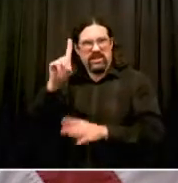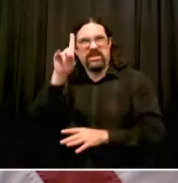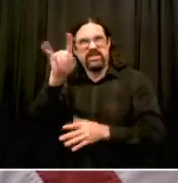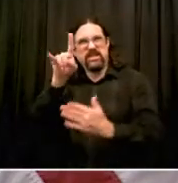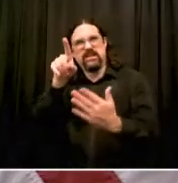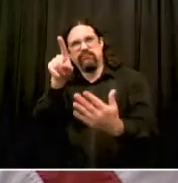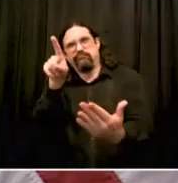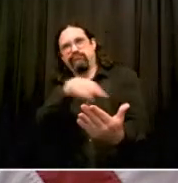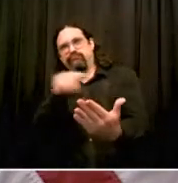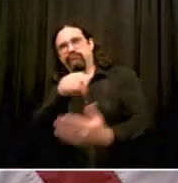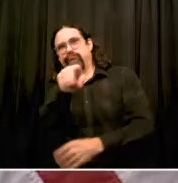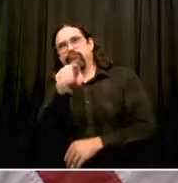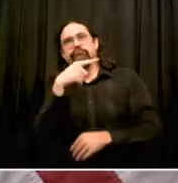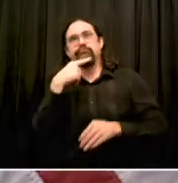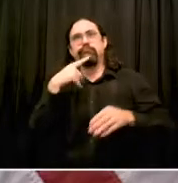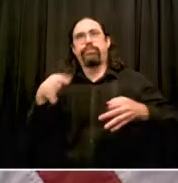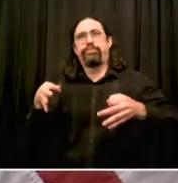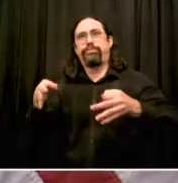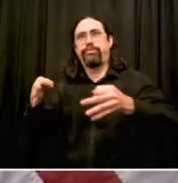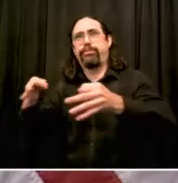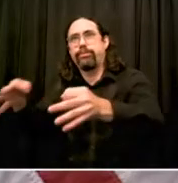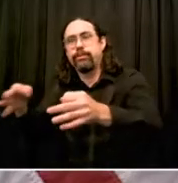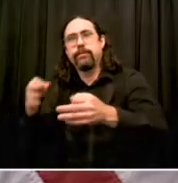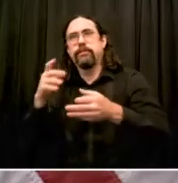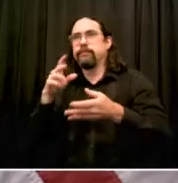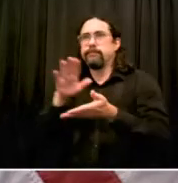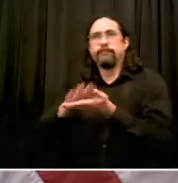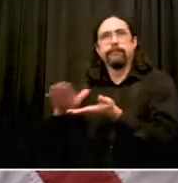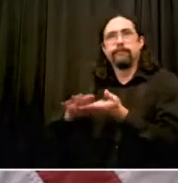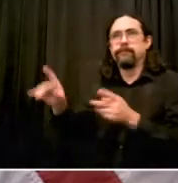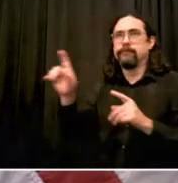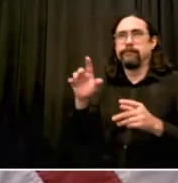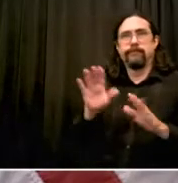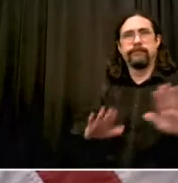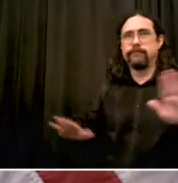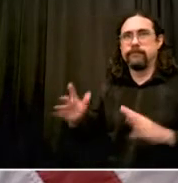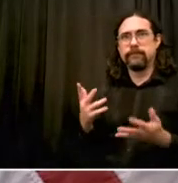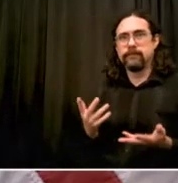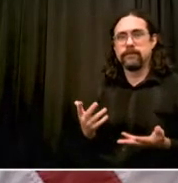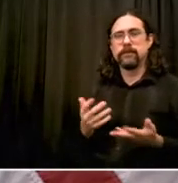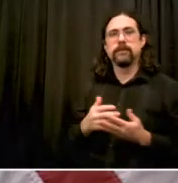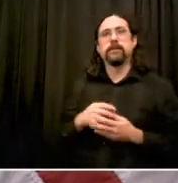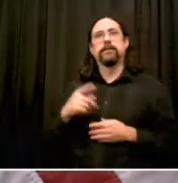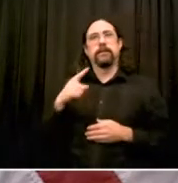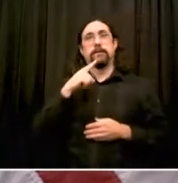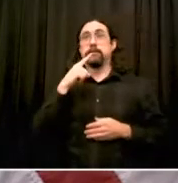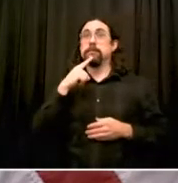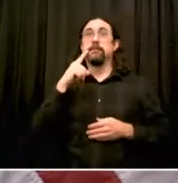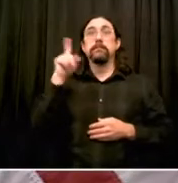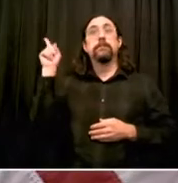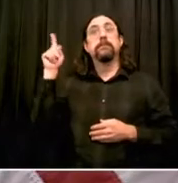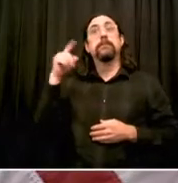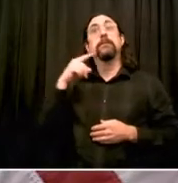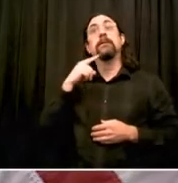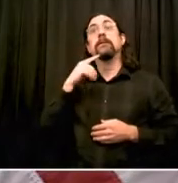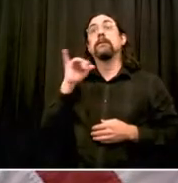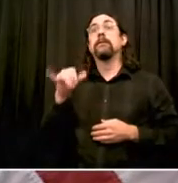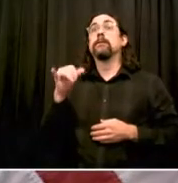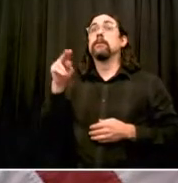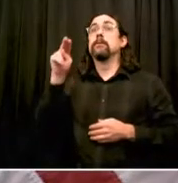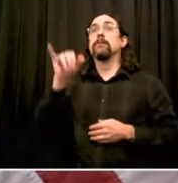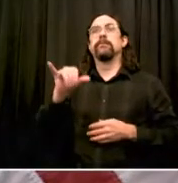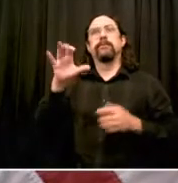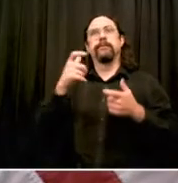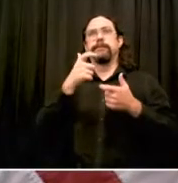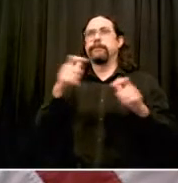situations. I mean, clean it up. It's spray paint." So we're looking for your response to that. Again, we are cleaning up everything around